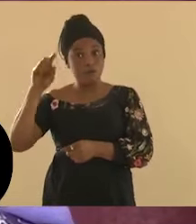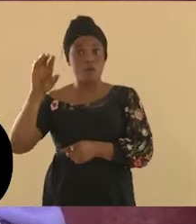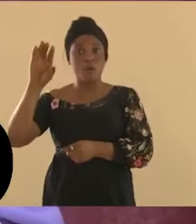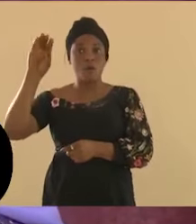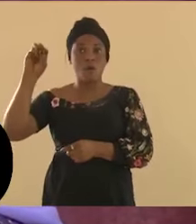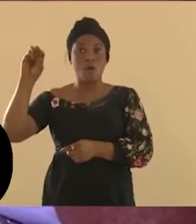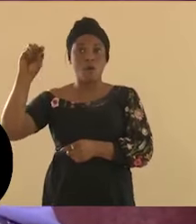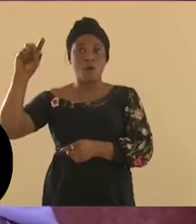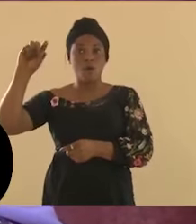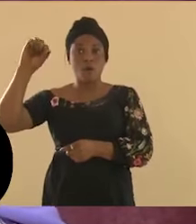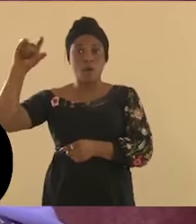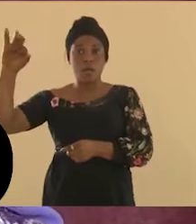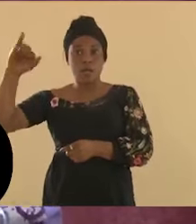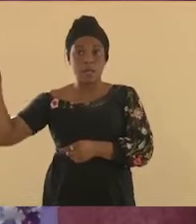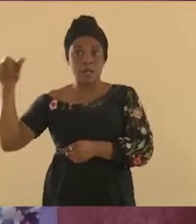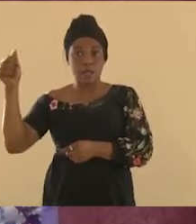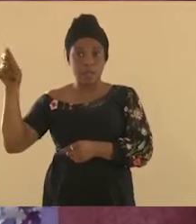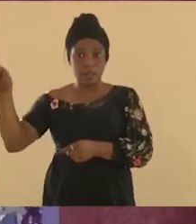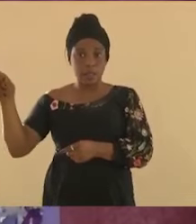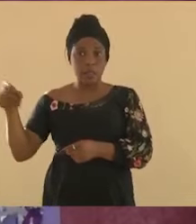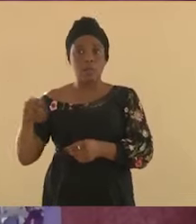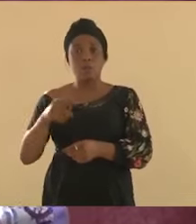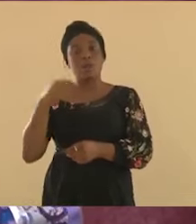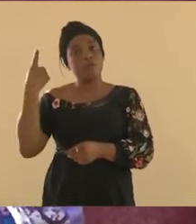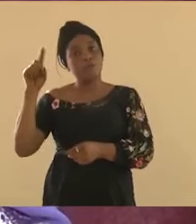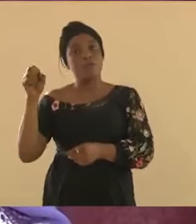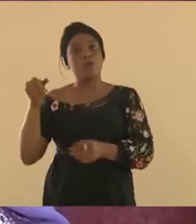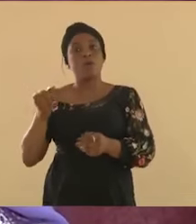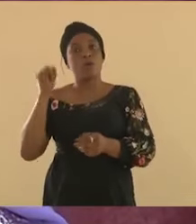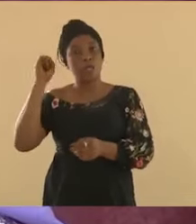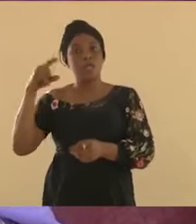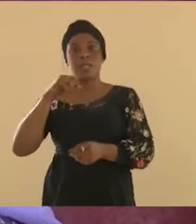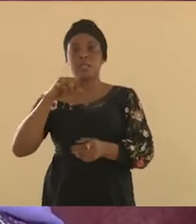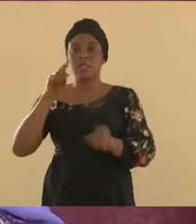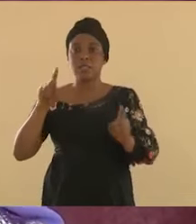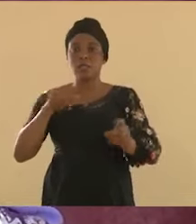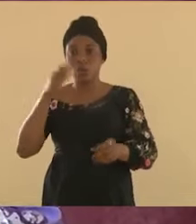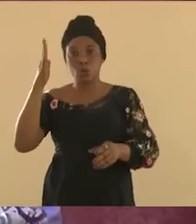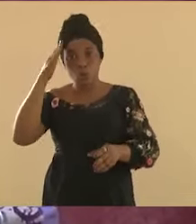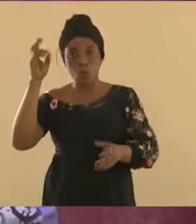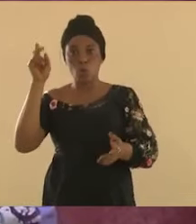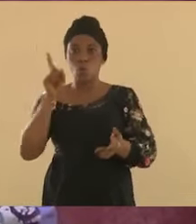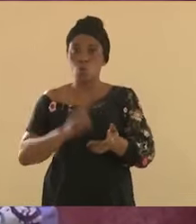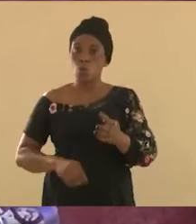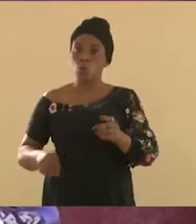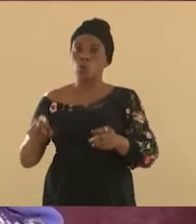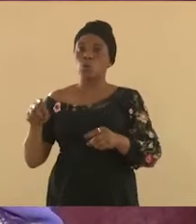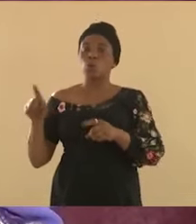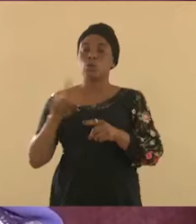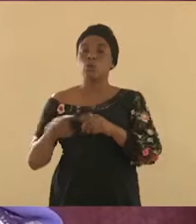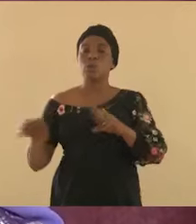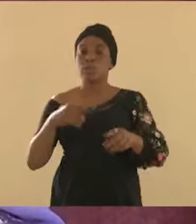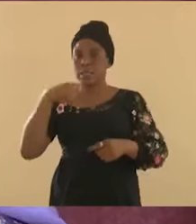one for Elijah." For he did not know what to say, for they were exceedingly